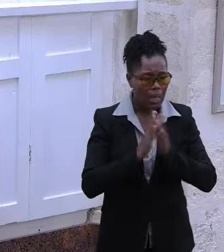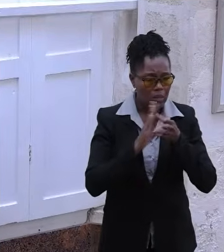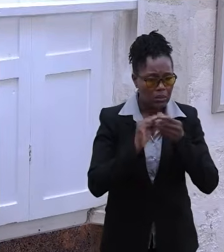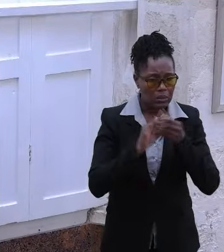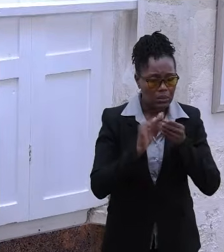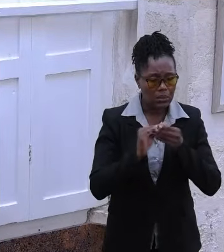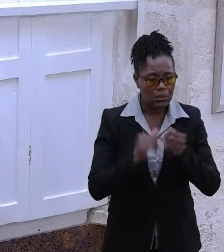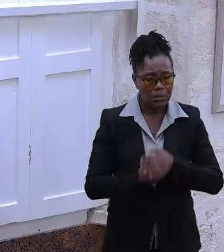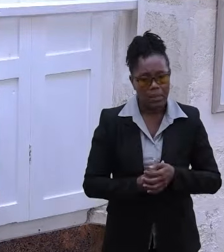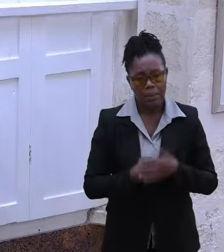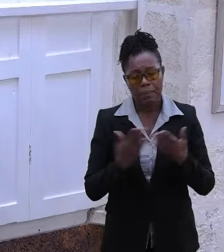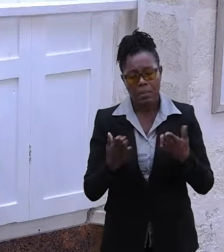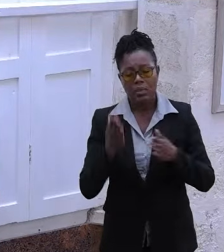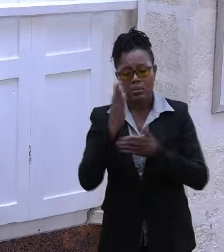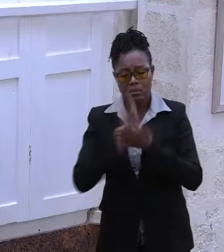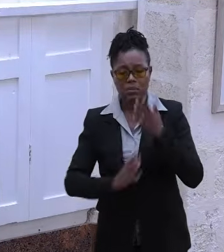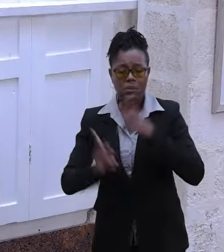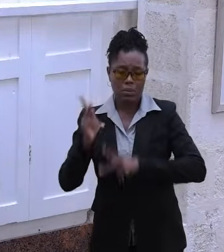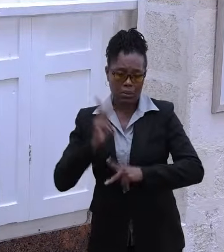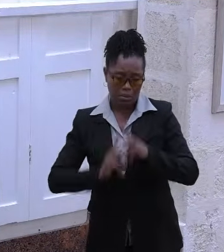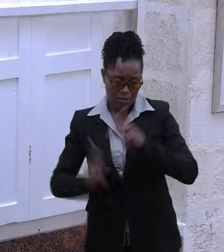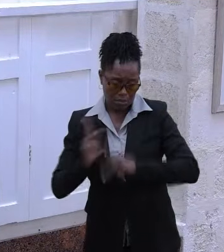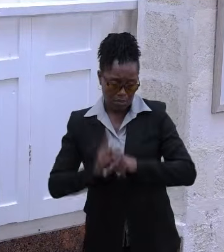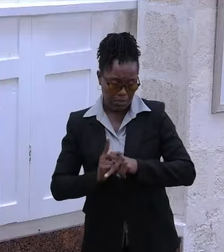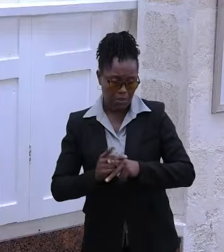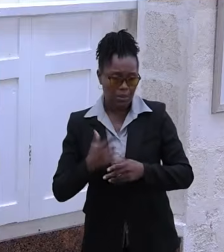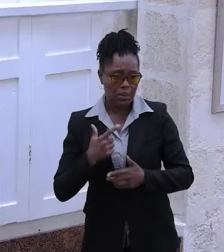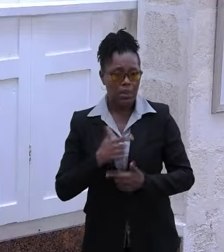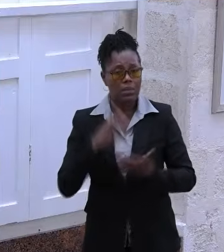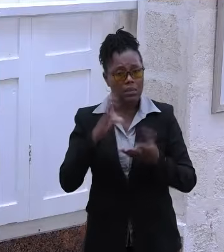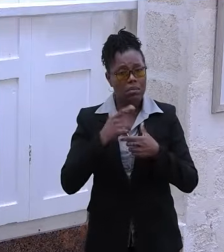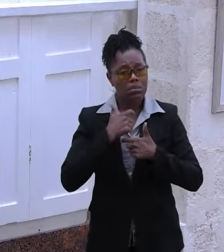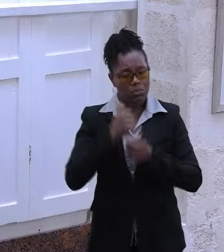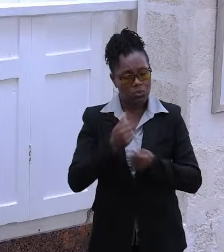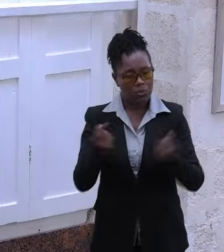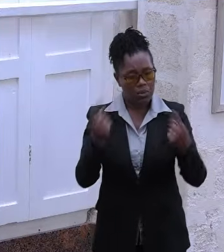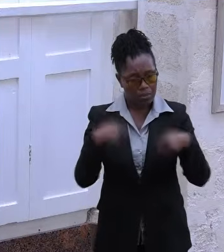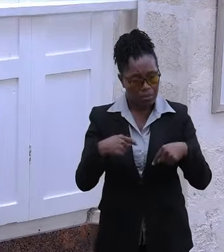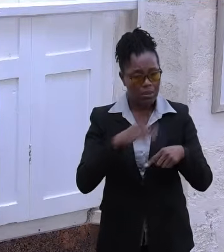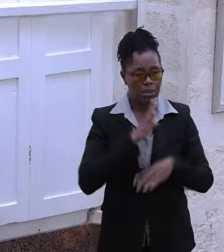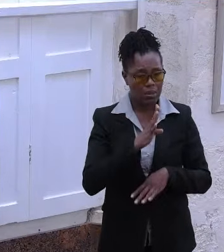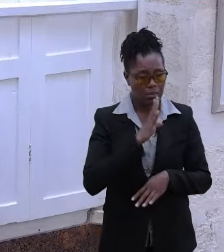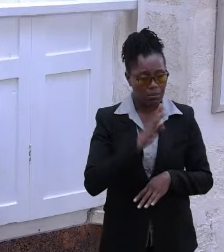persons who have expressed an interest. All 9, you did? Yes, yes. I One don't day, think it- okay.